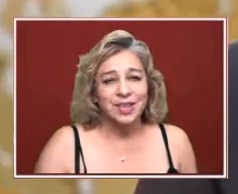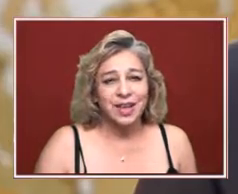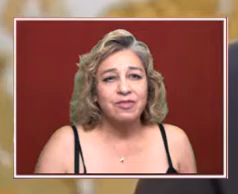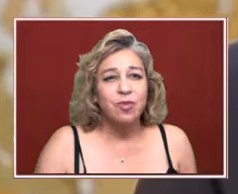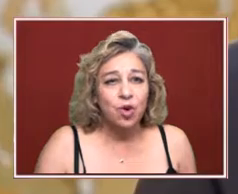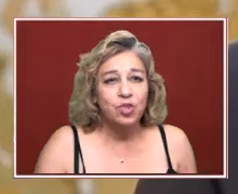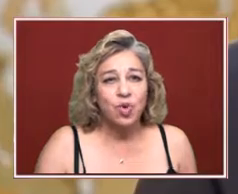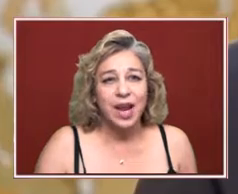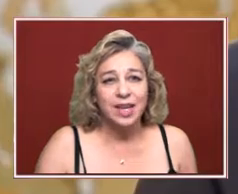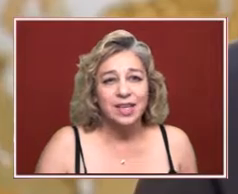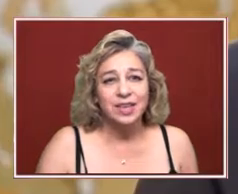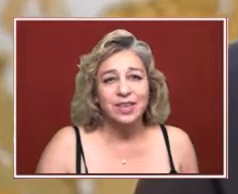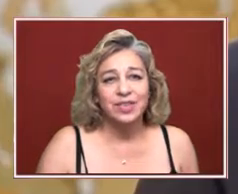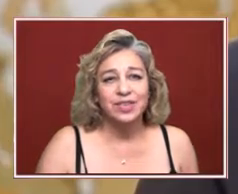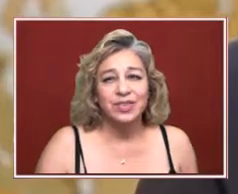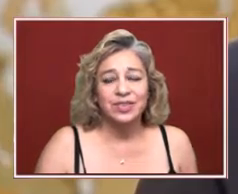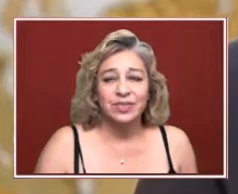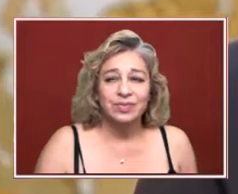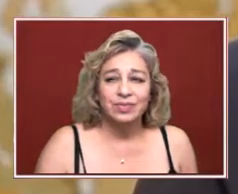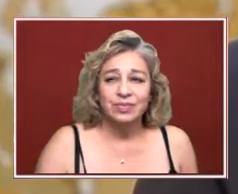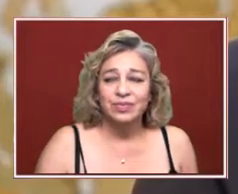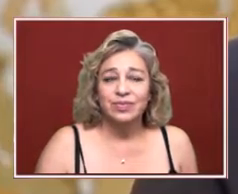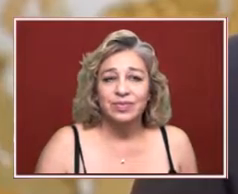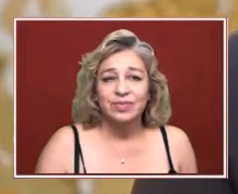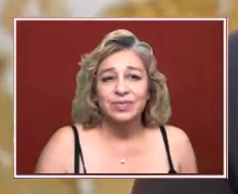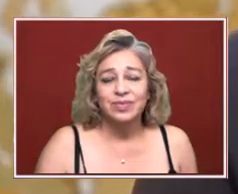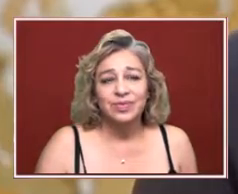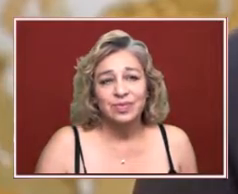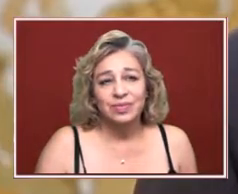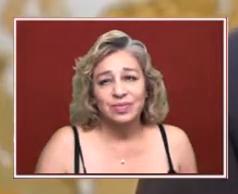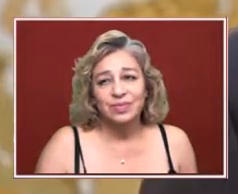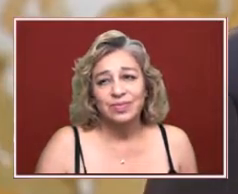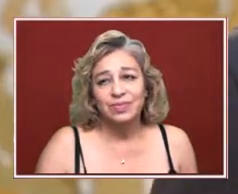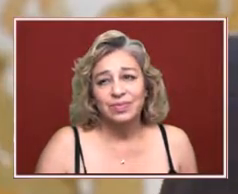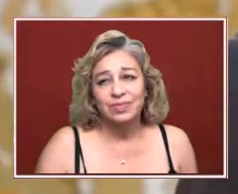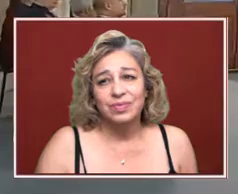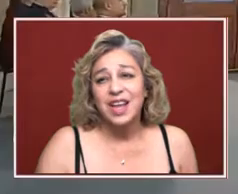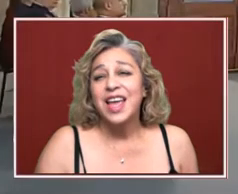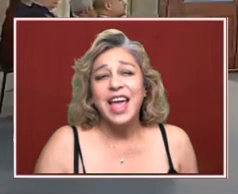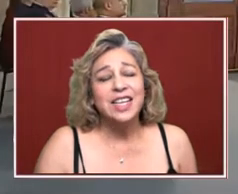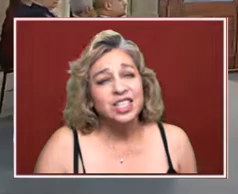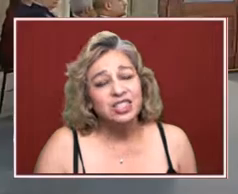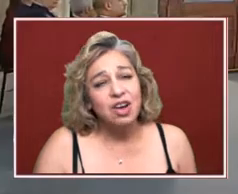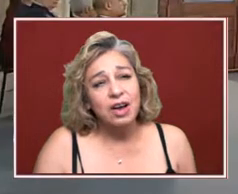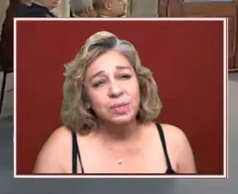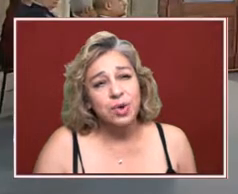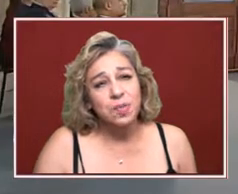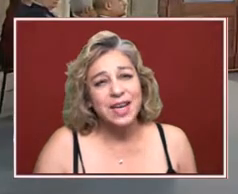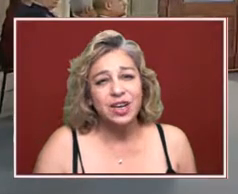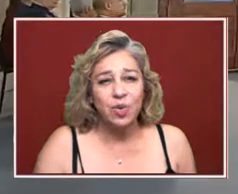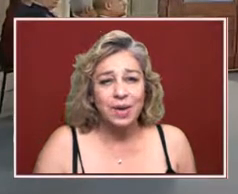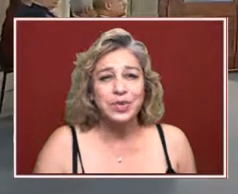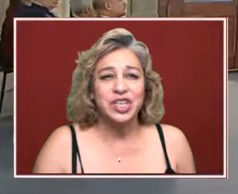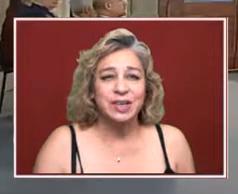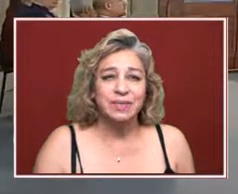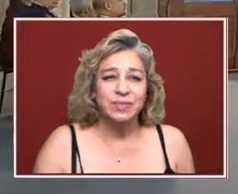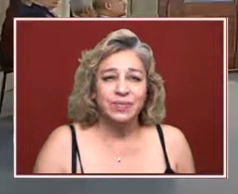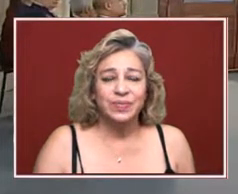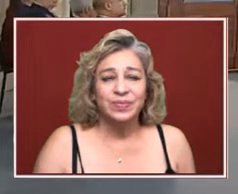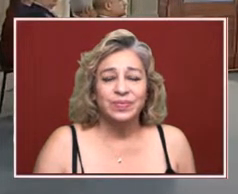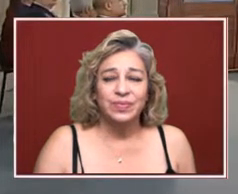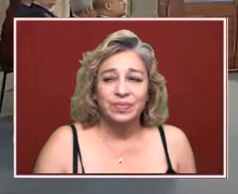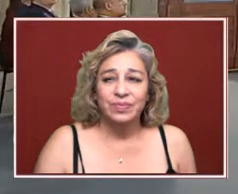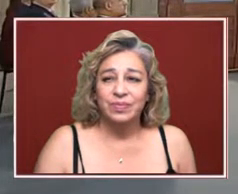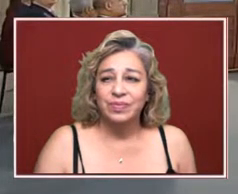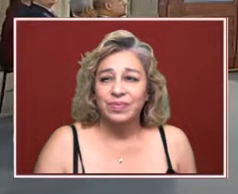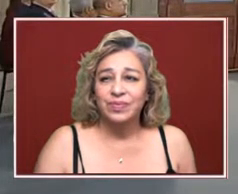correct and forthright, y no permite la corrupción, and does not permit corruption,